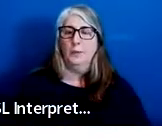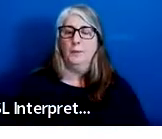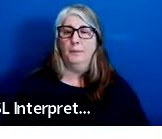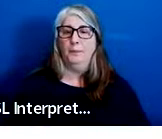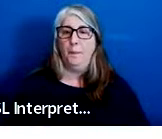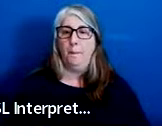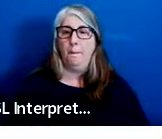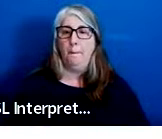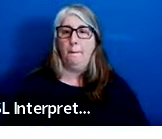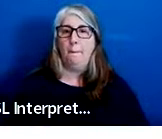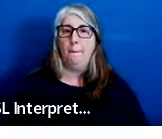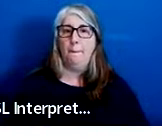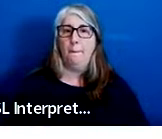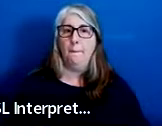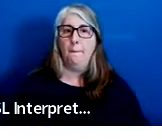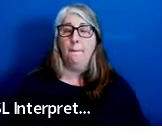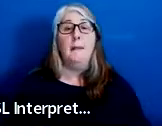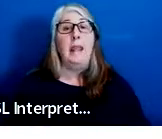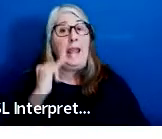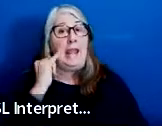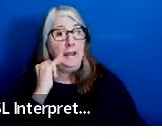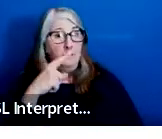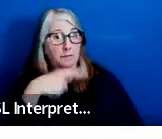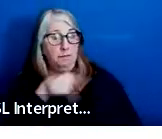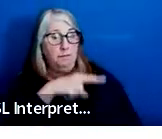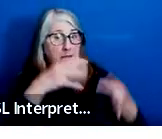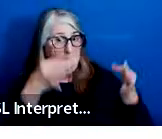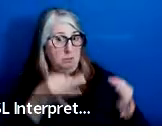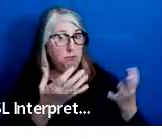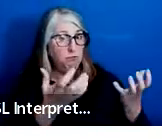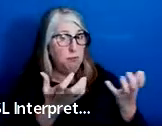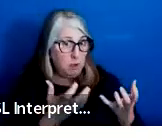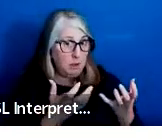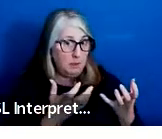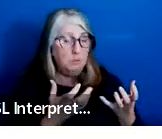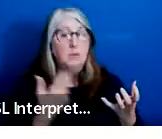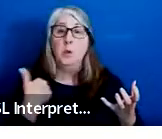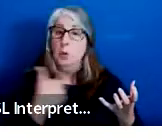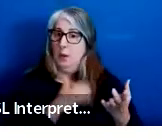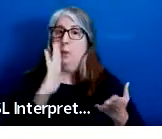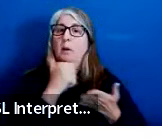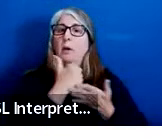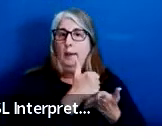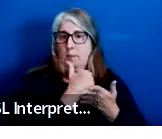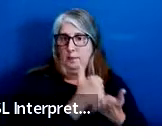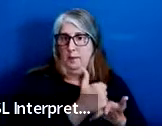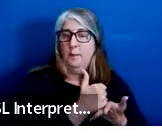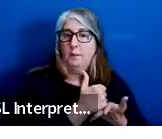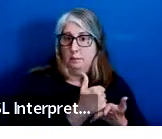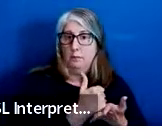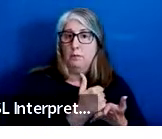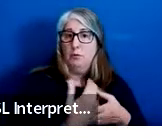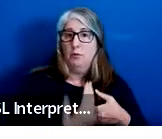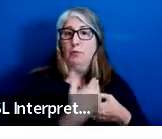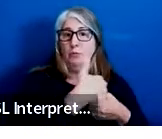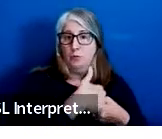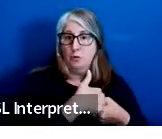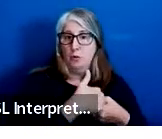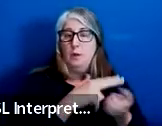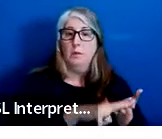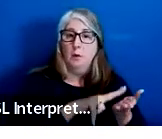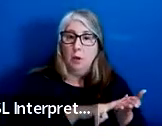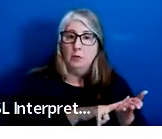If the municipality decides that they want to provide this service, we are here to help them, opt into